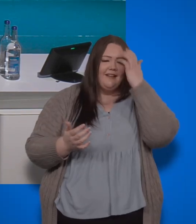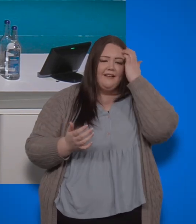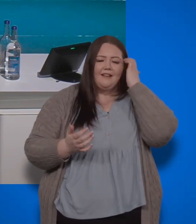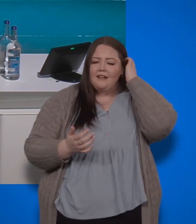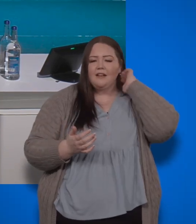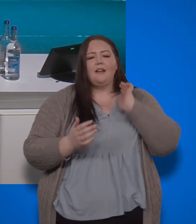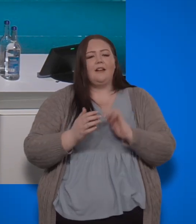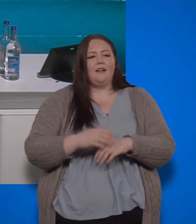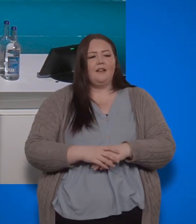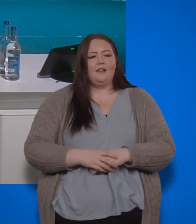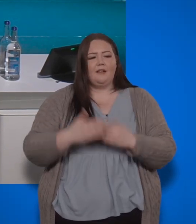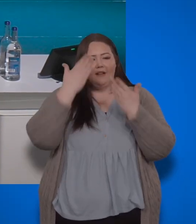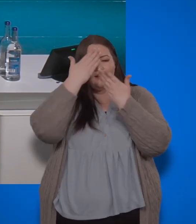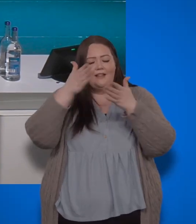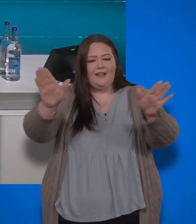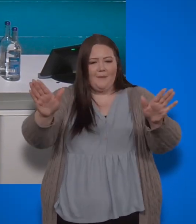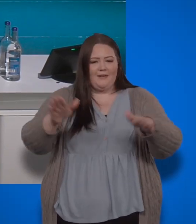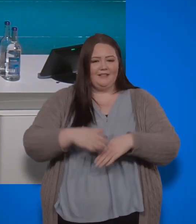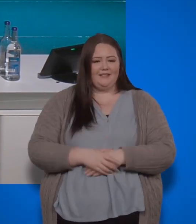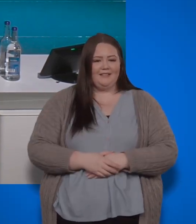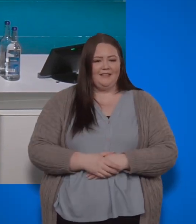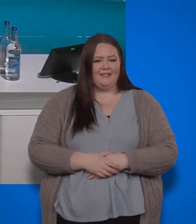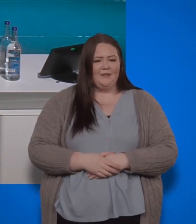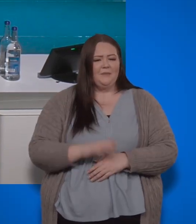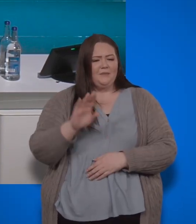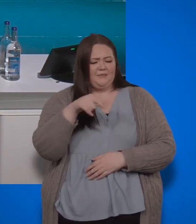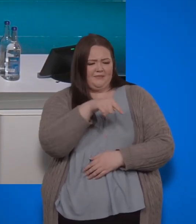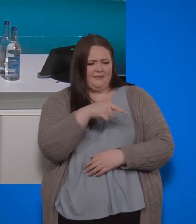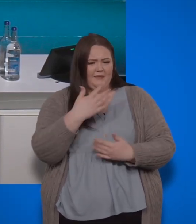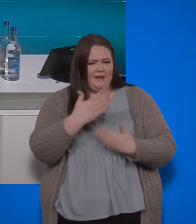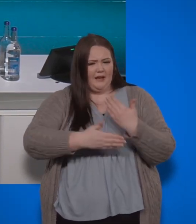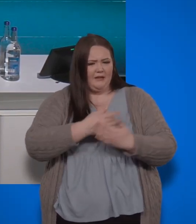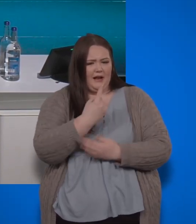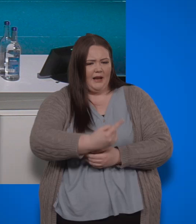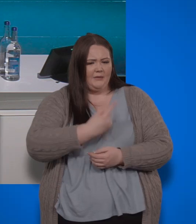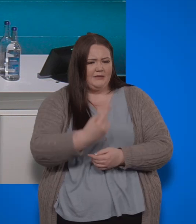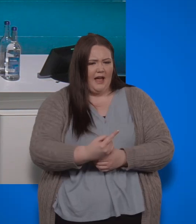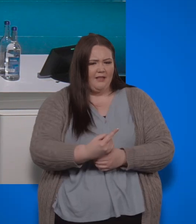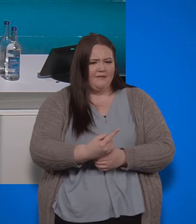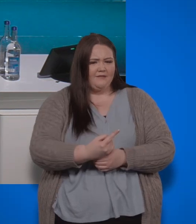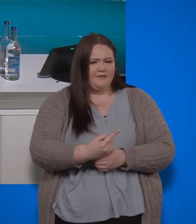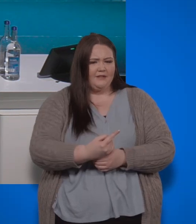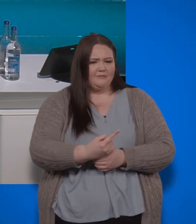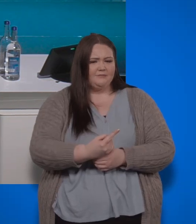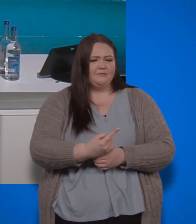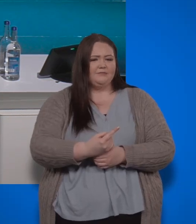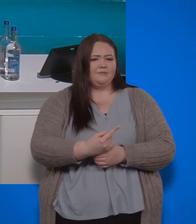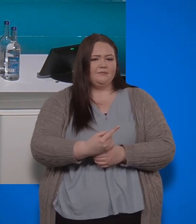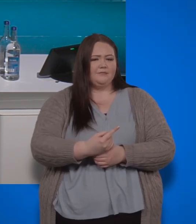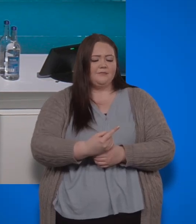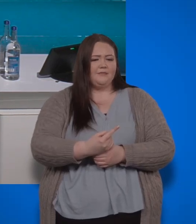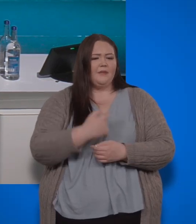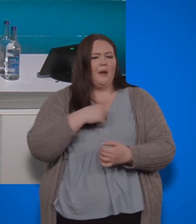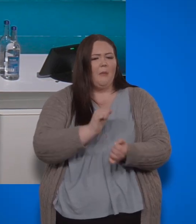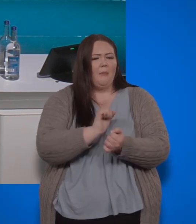going back to the Enlightenment. And I'm particularly thinking about Adam Smith referring to himself as being a bow in nothing except